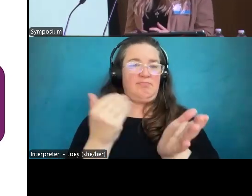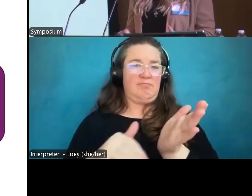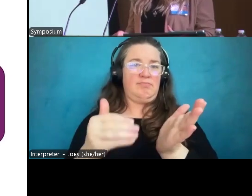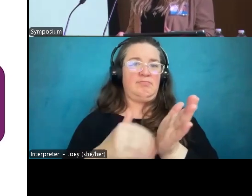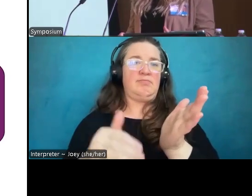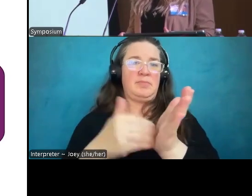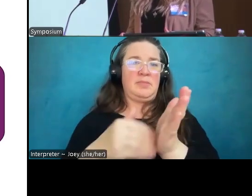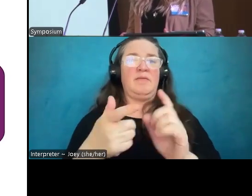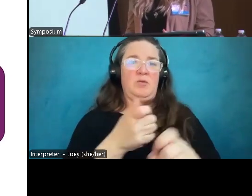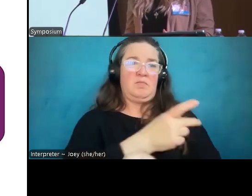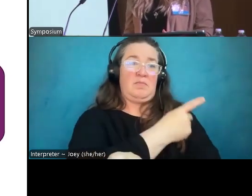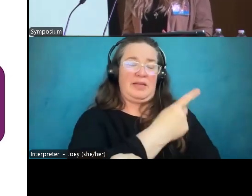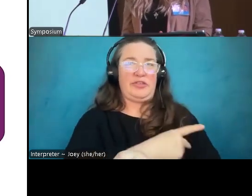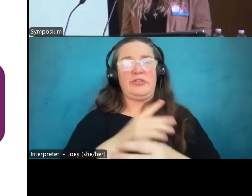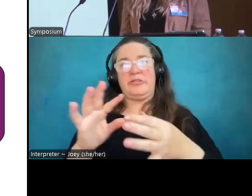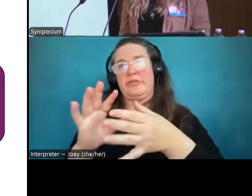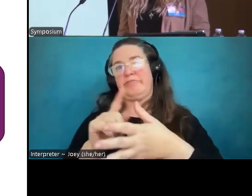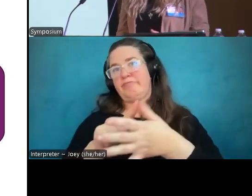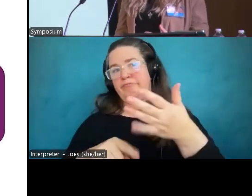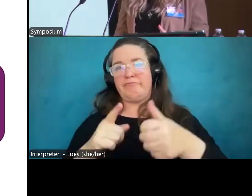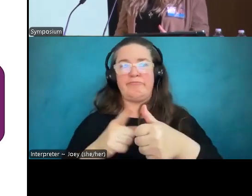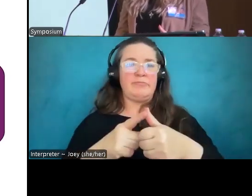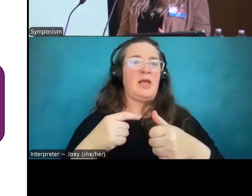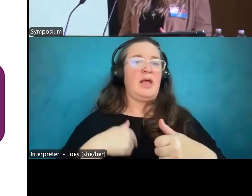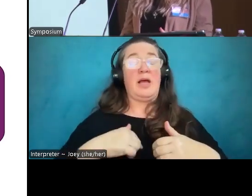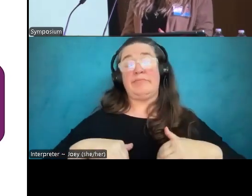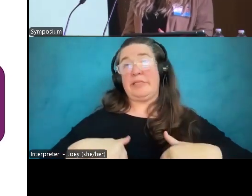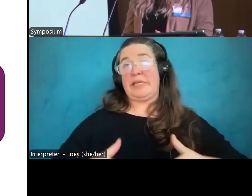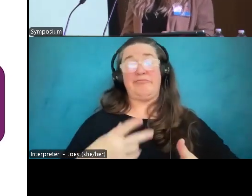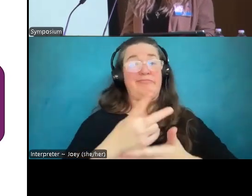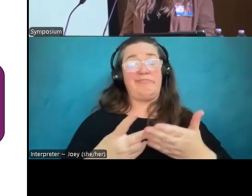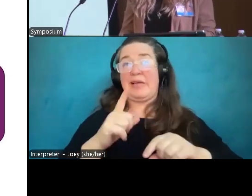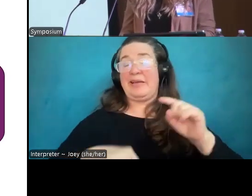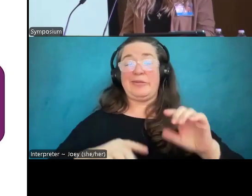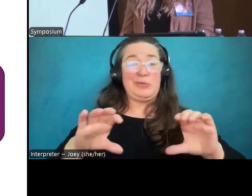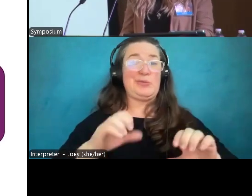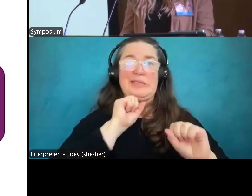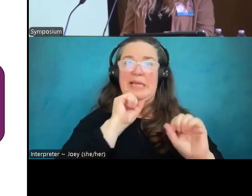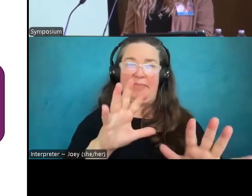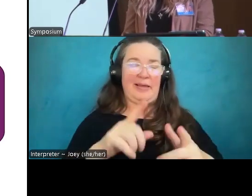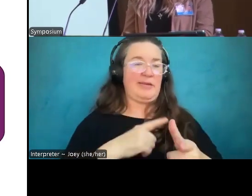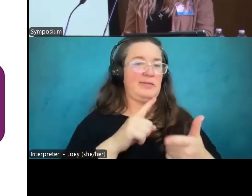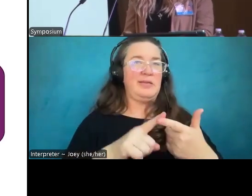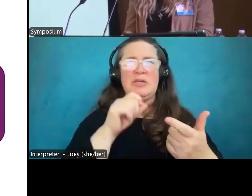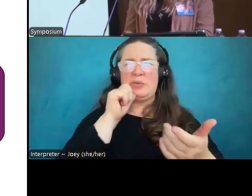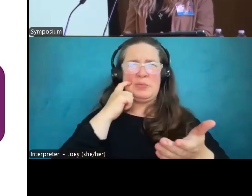are, I'm too tired to do anything, or I'm no longer myself, or I don't recognize